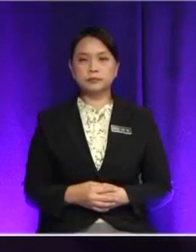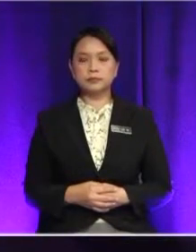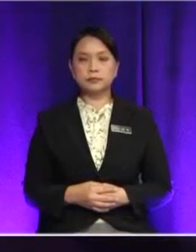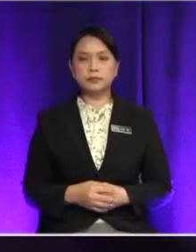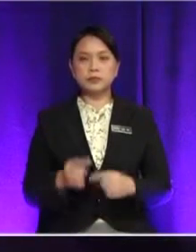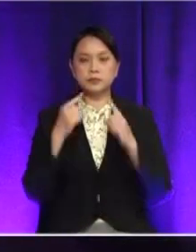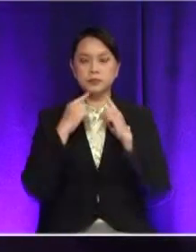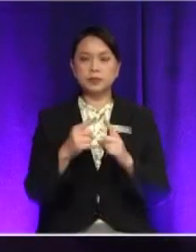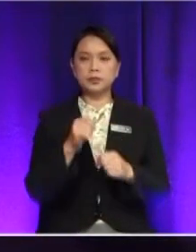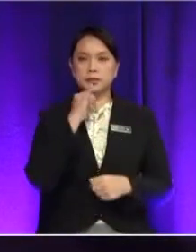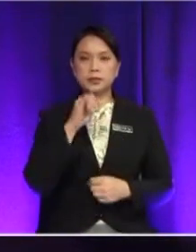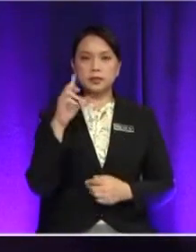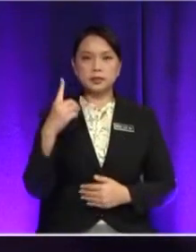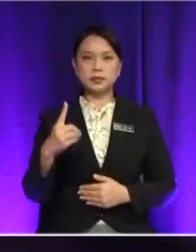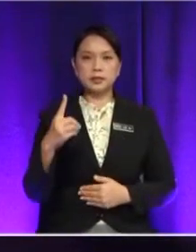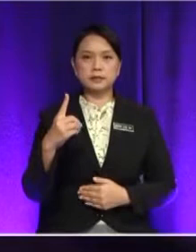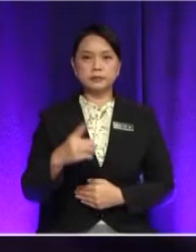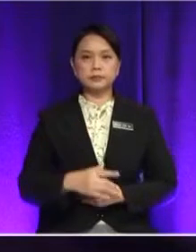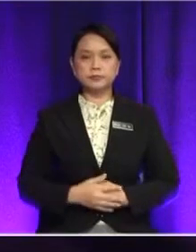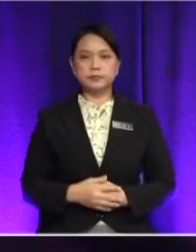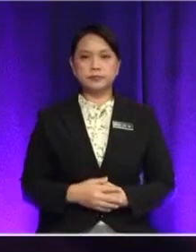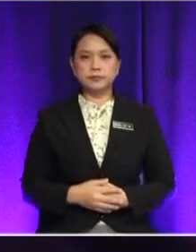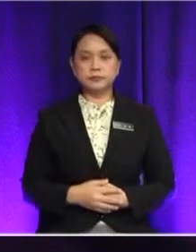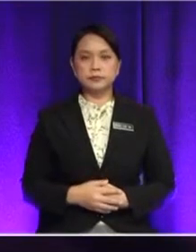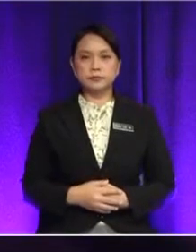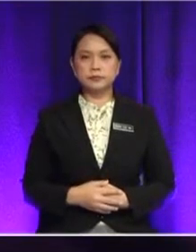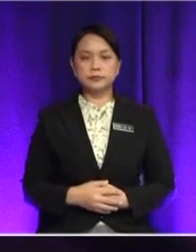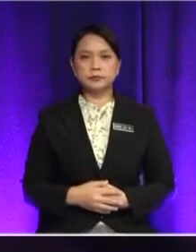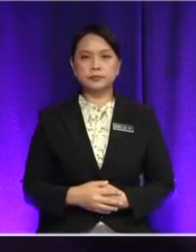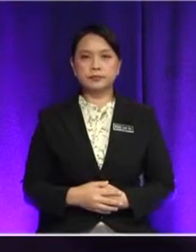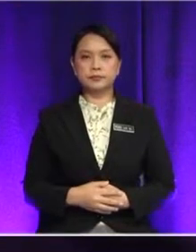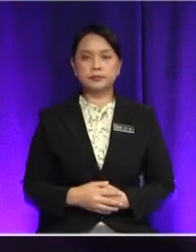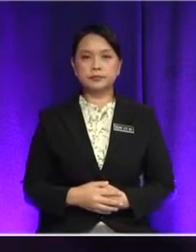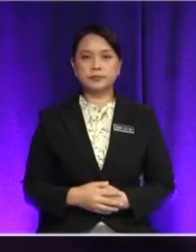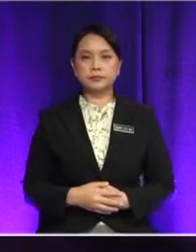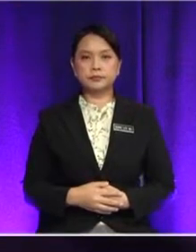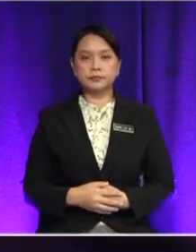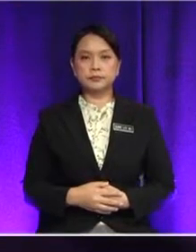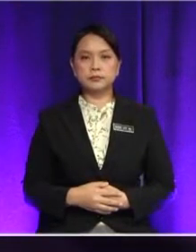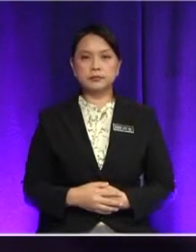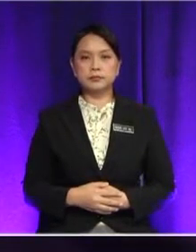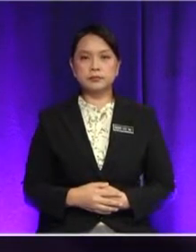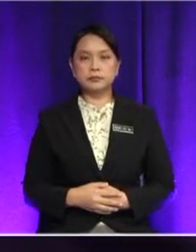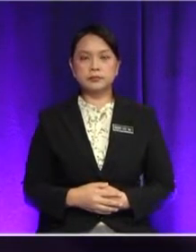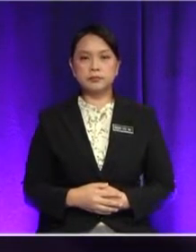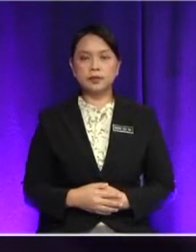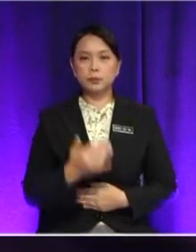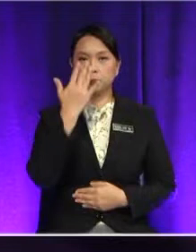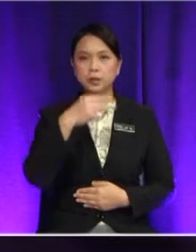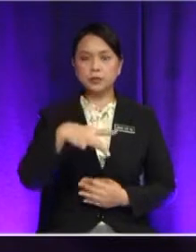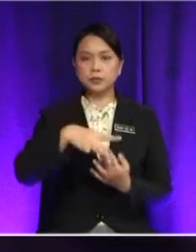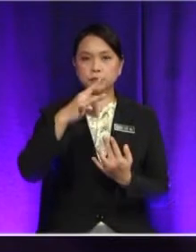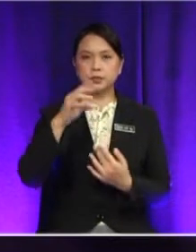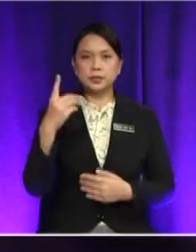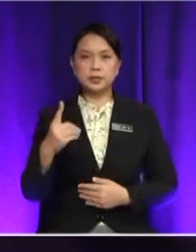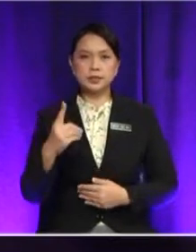D. Okay, donkey. Aisha, D for donkey. Why did you choose donkey D, Aisha? What's the reason? Because of